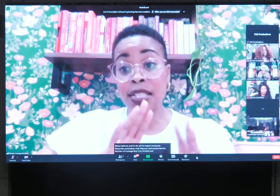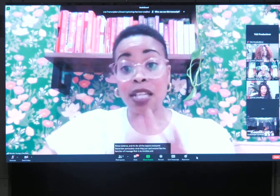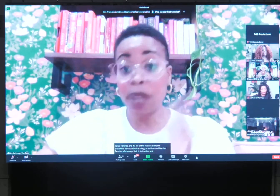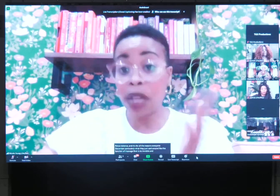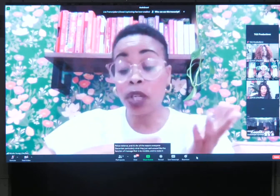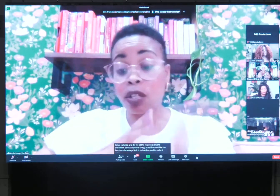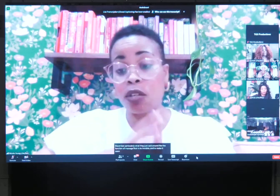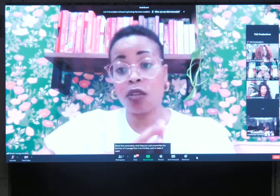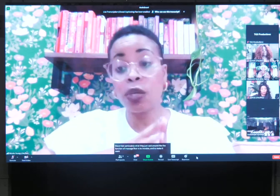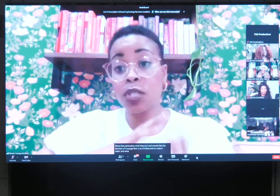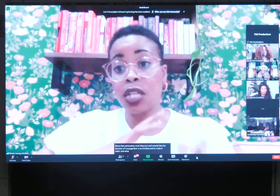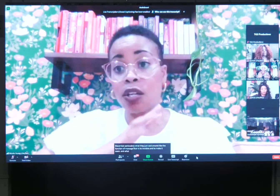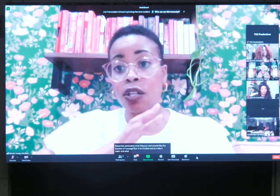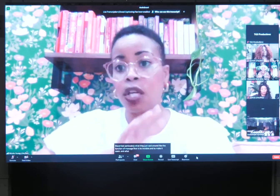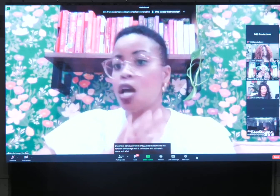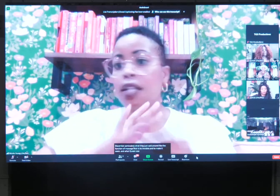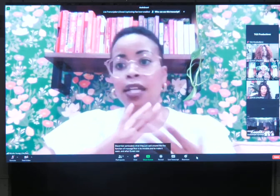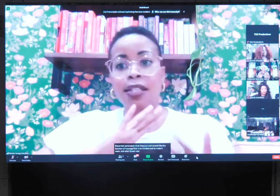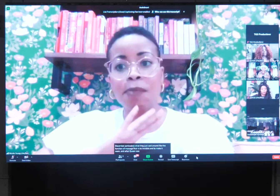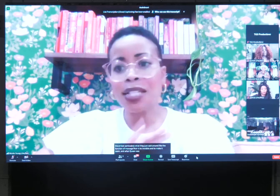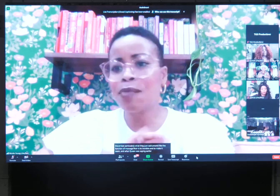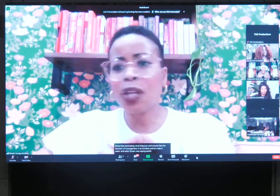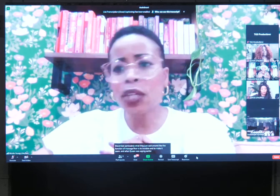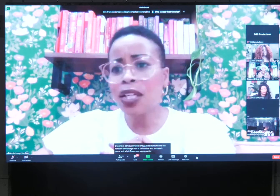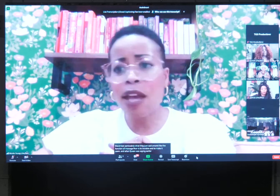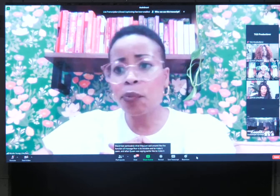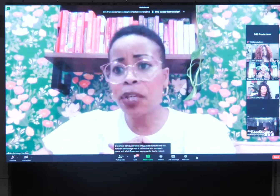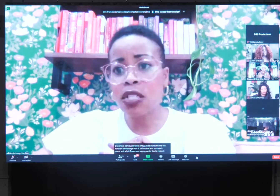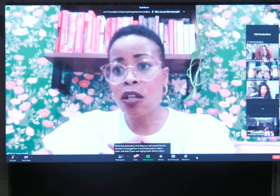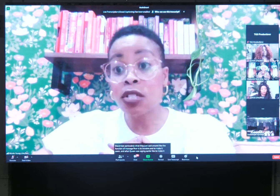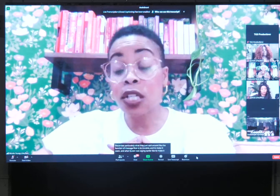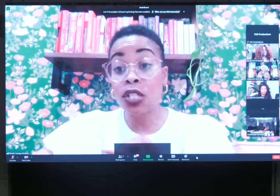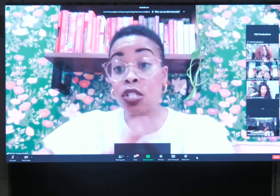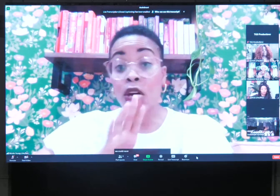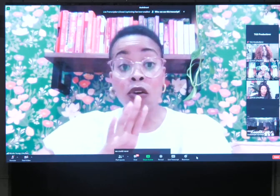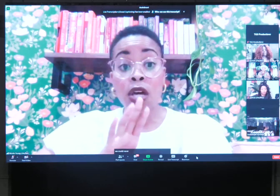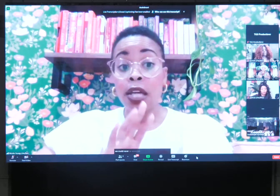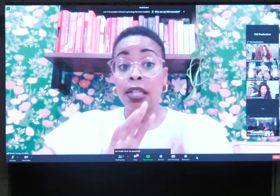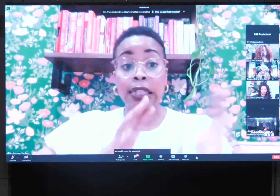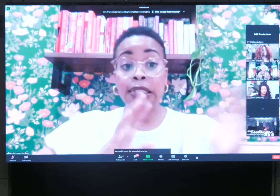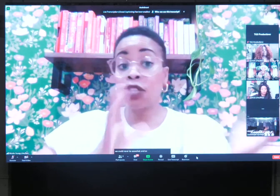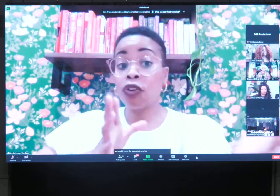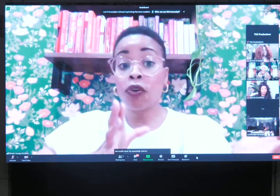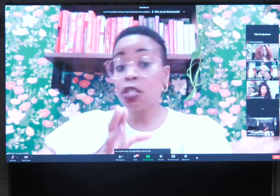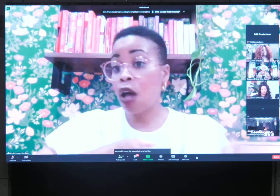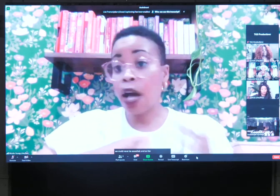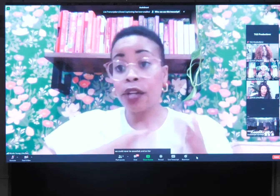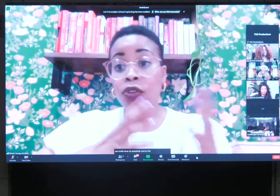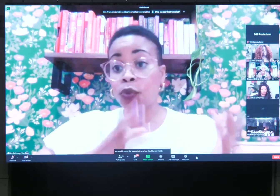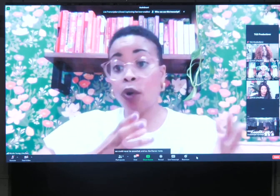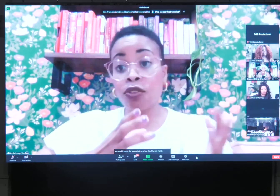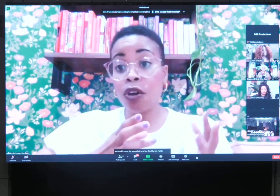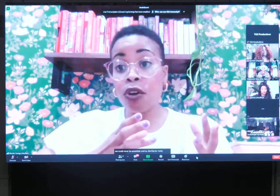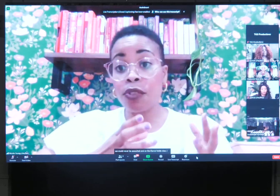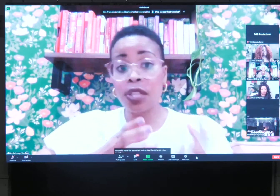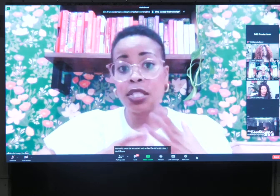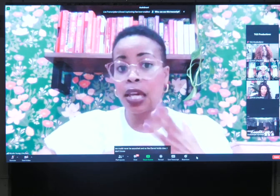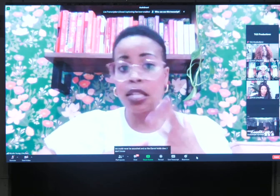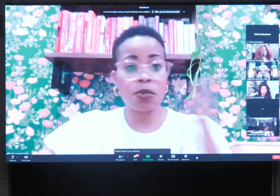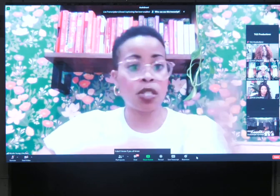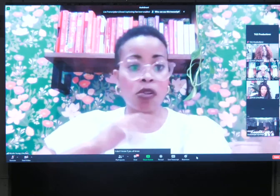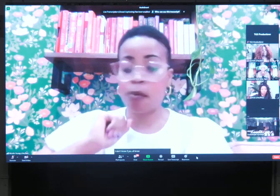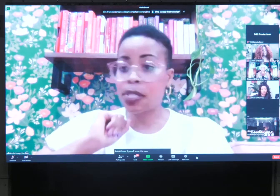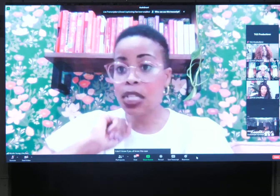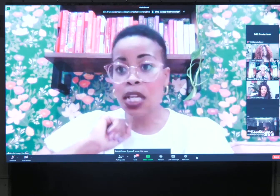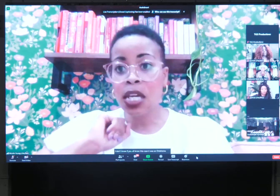it seem, and what Queen was saying earlier, like to make it seem like we could never be assaulted. And so like Daniel Holtzclaw, I don't know if you all know this case,